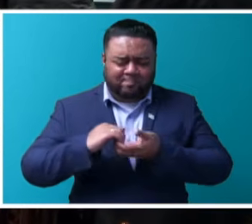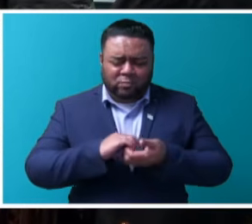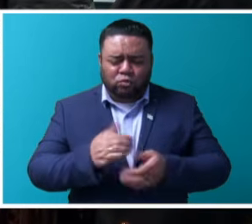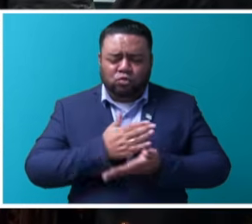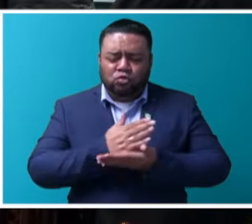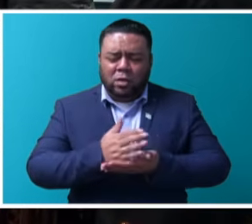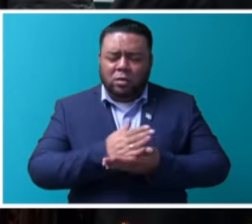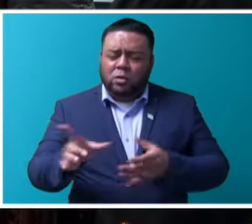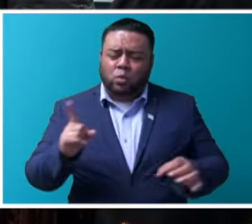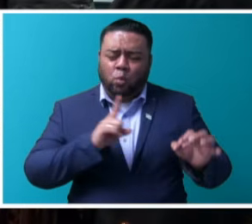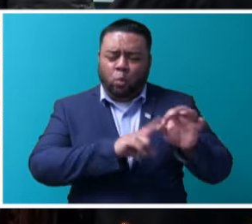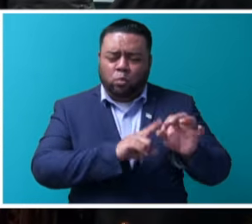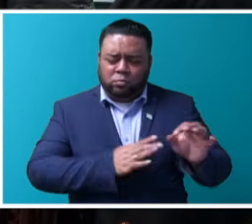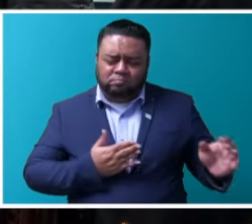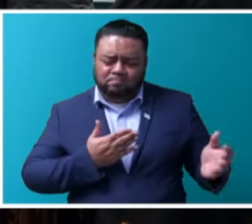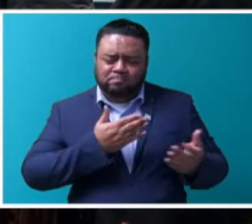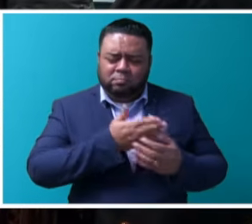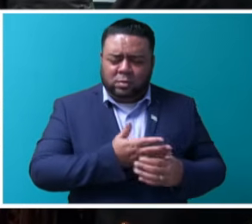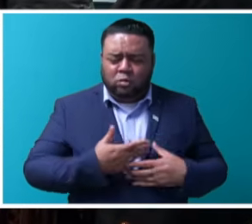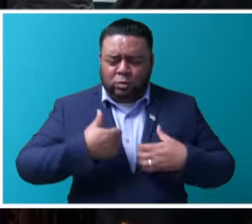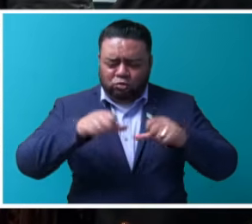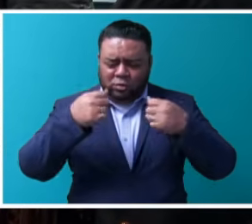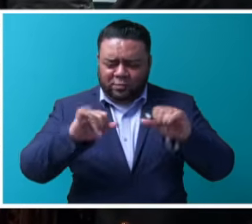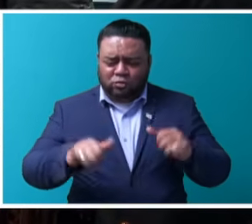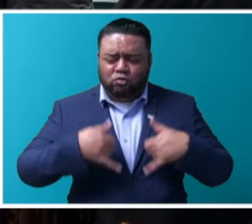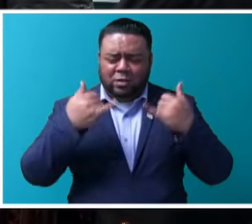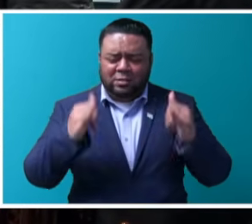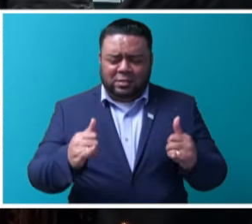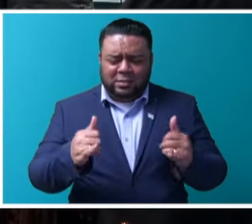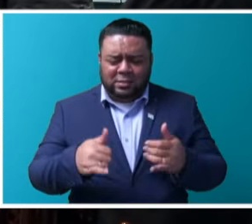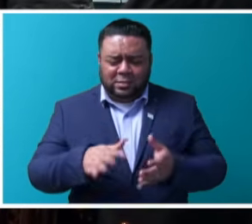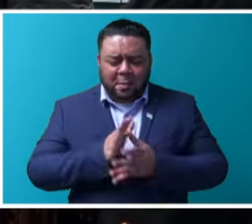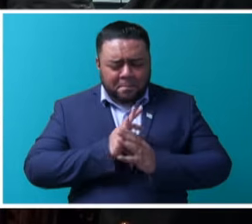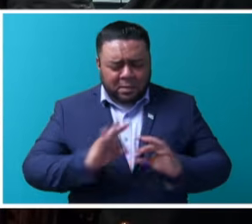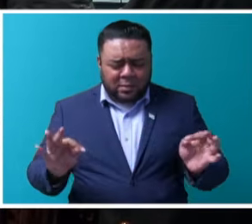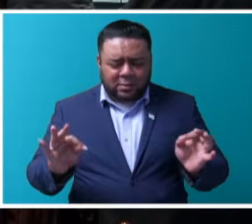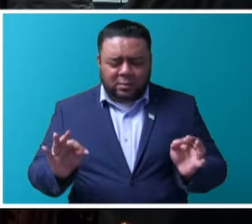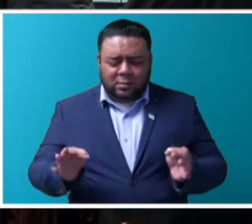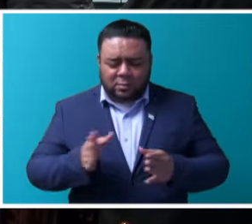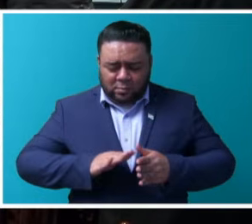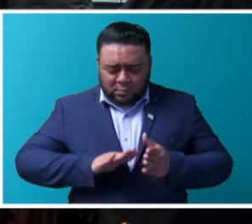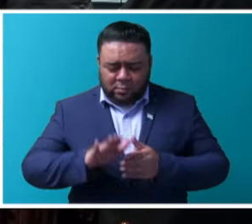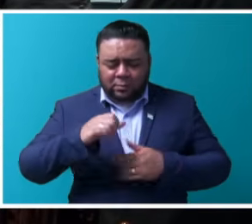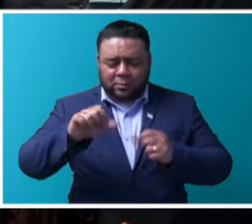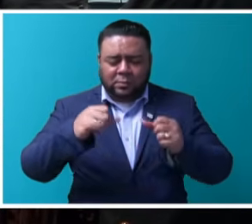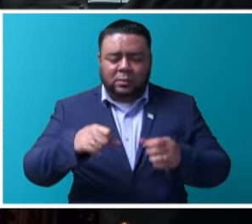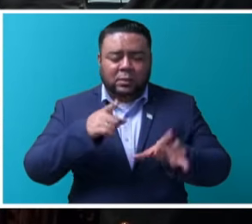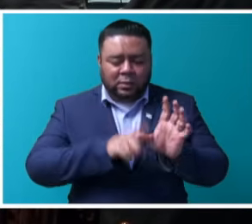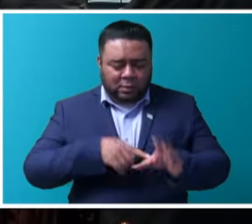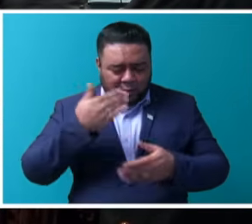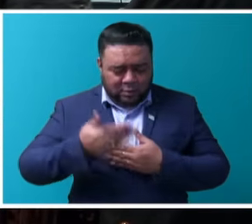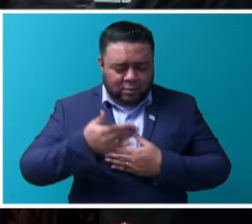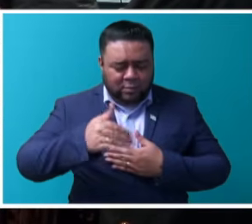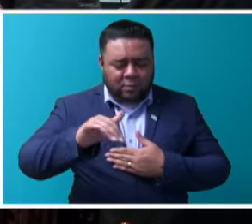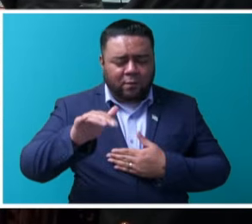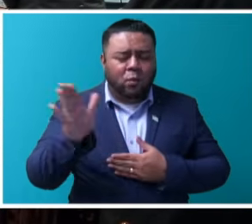goal dedicated and committed to achieving justice, peace, and prosperity in the years ahead